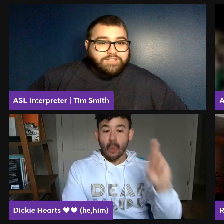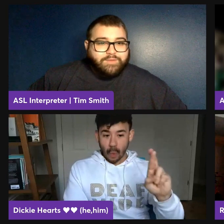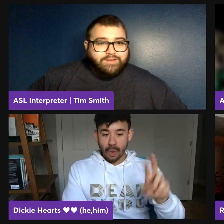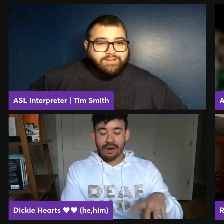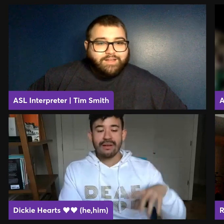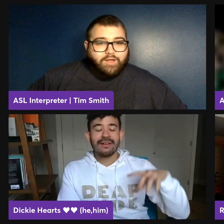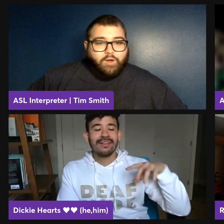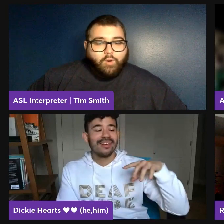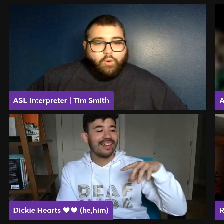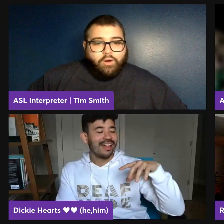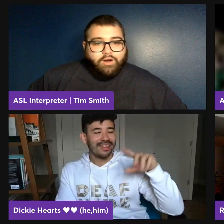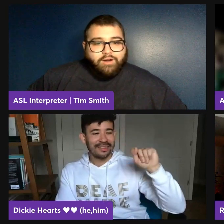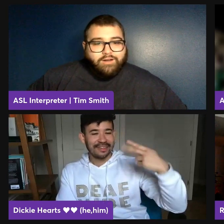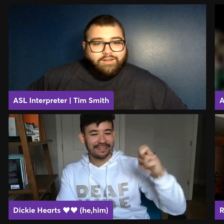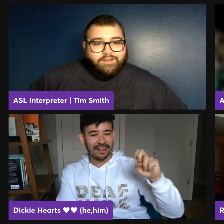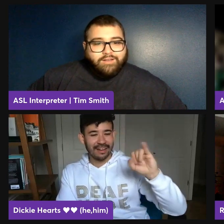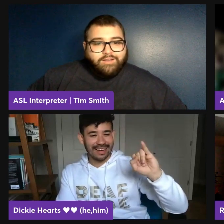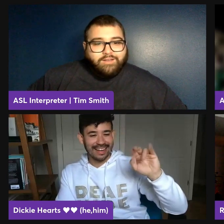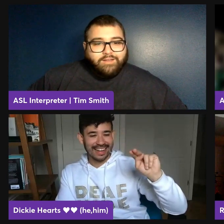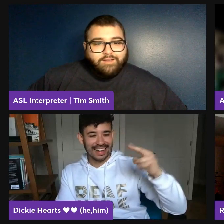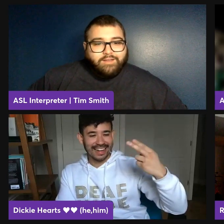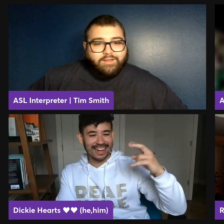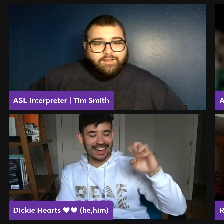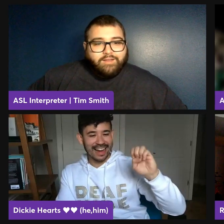The Boys in the Band. Yeah. Or